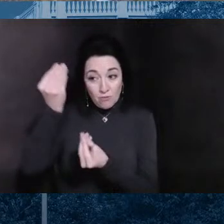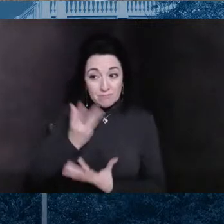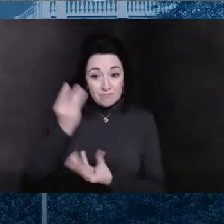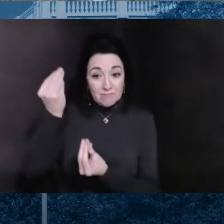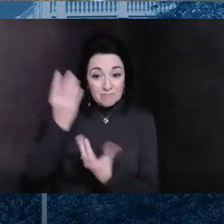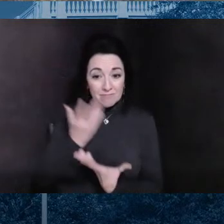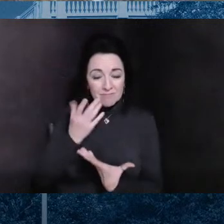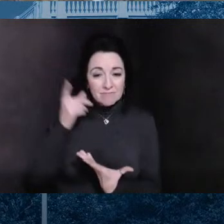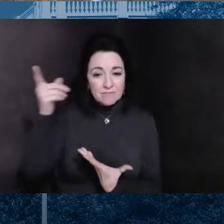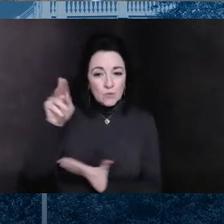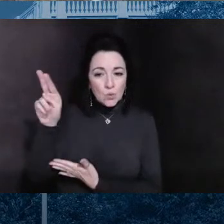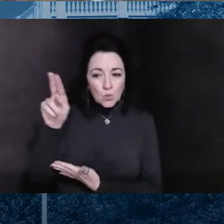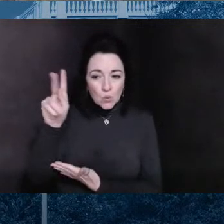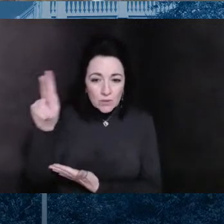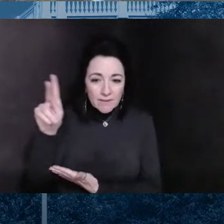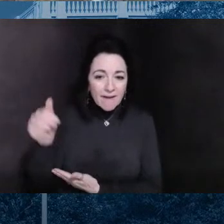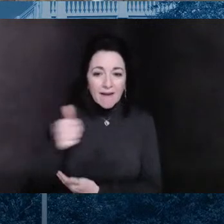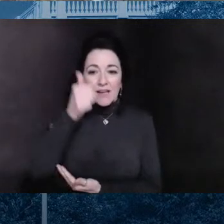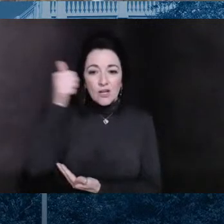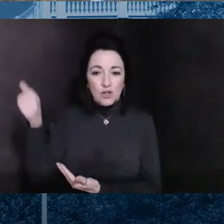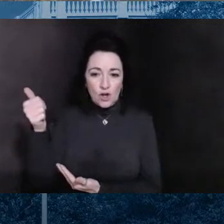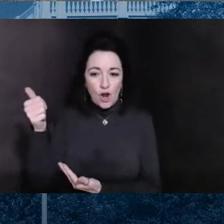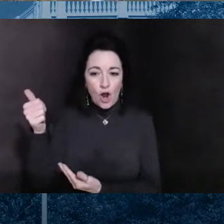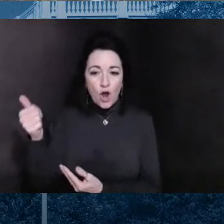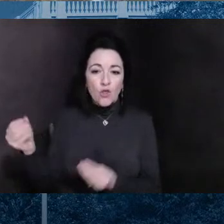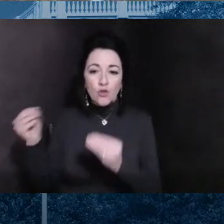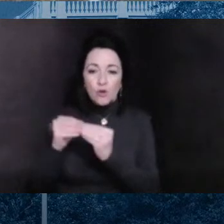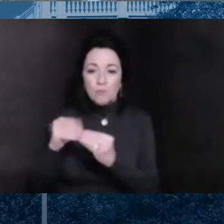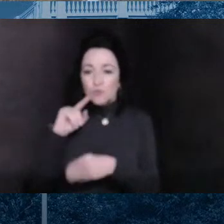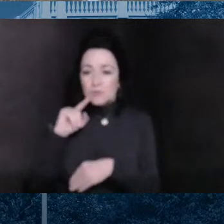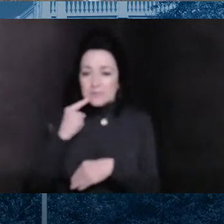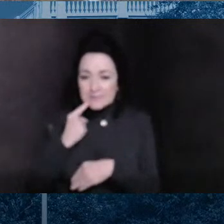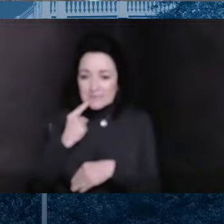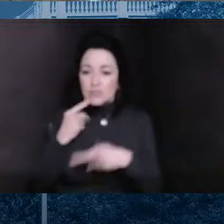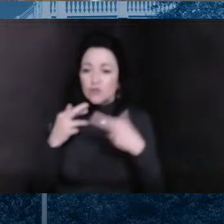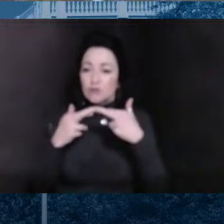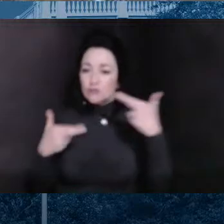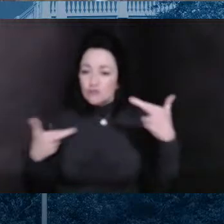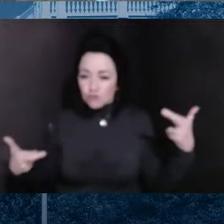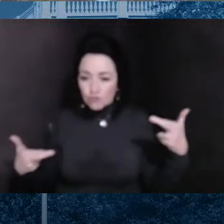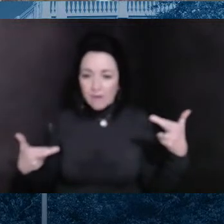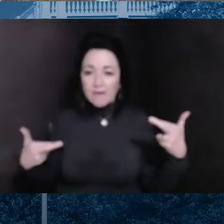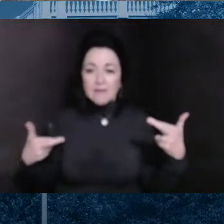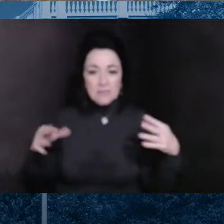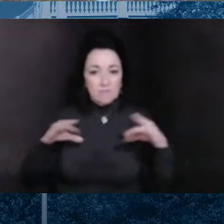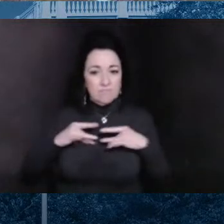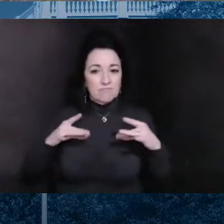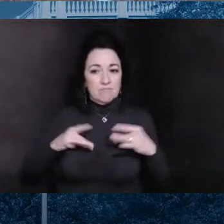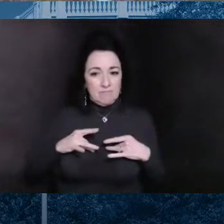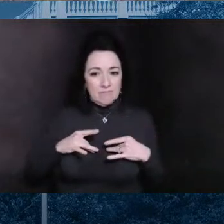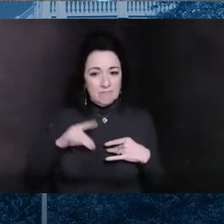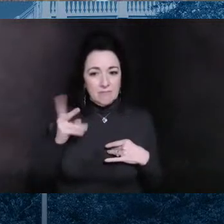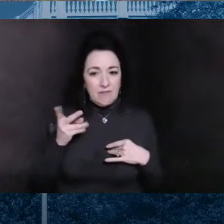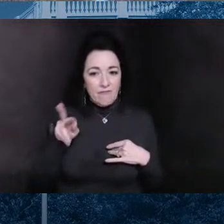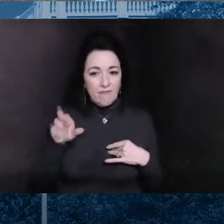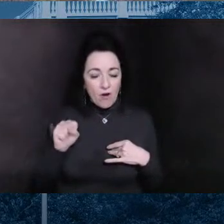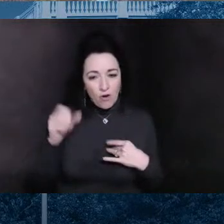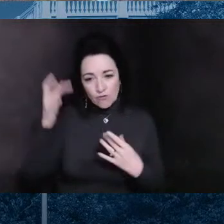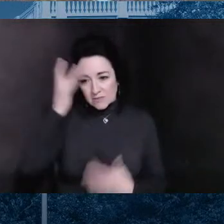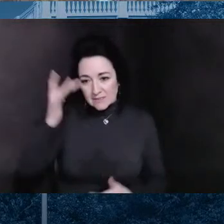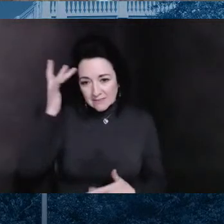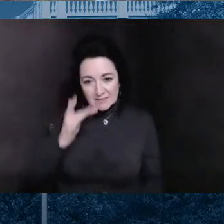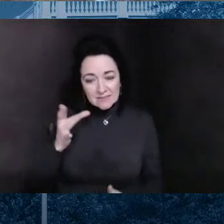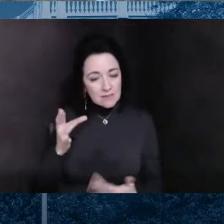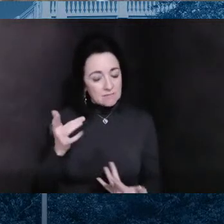not gathering. So let me shift gears a little bit to take a look at our vaccine